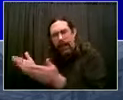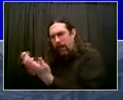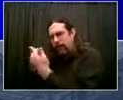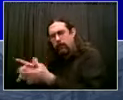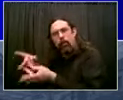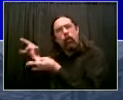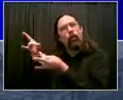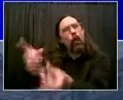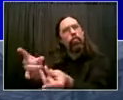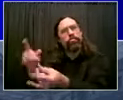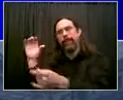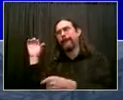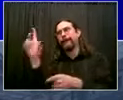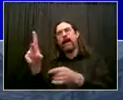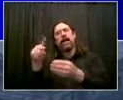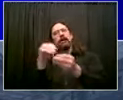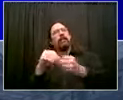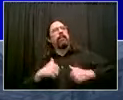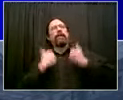provided to a parolee.